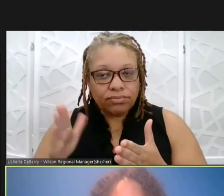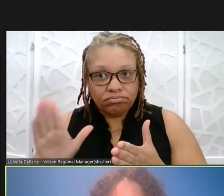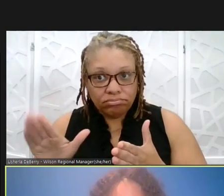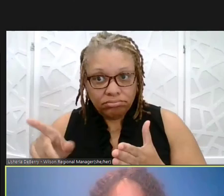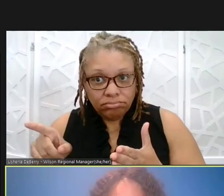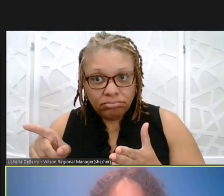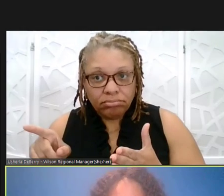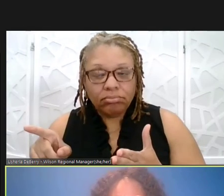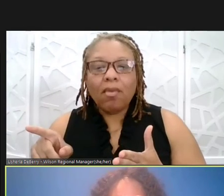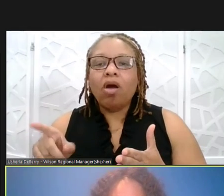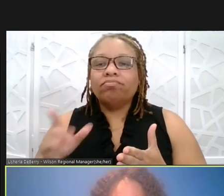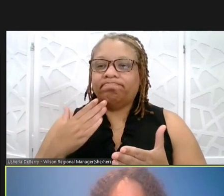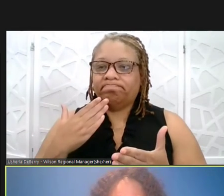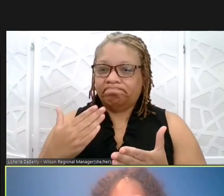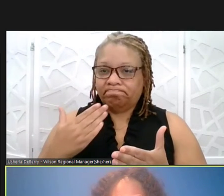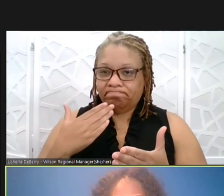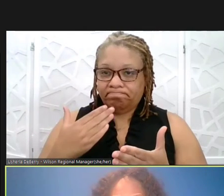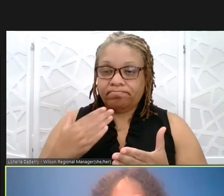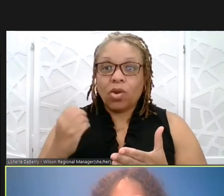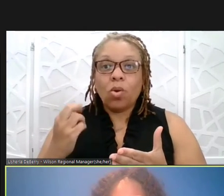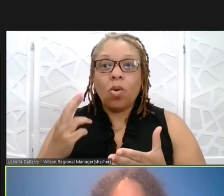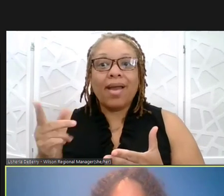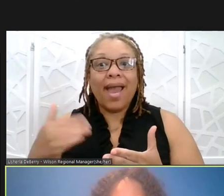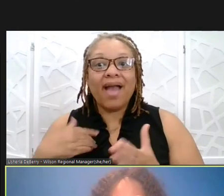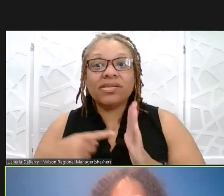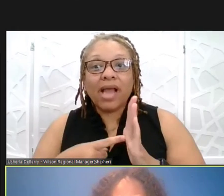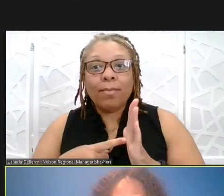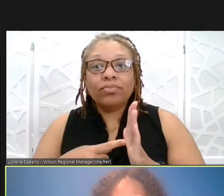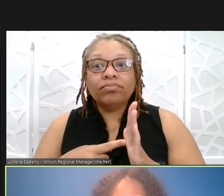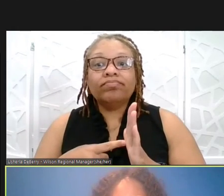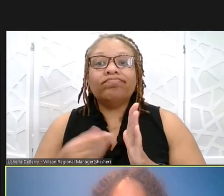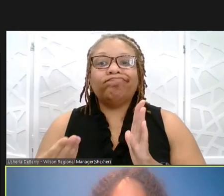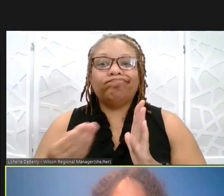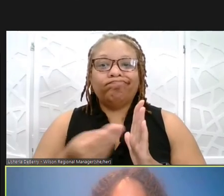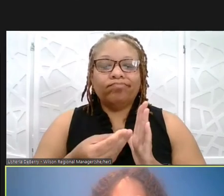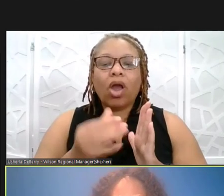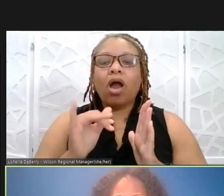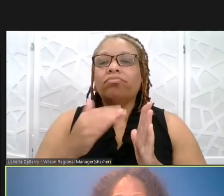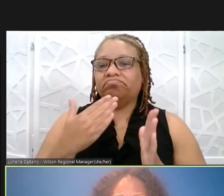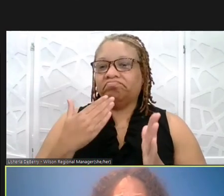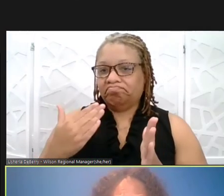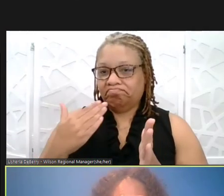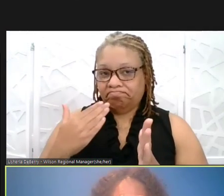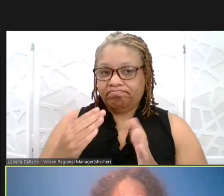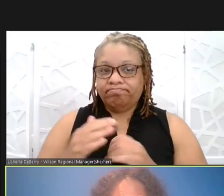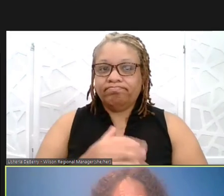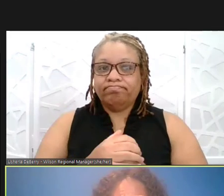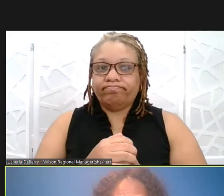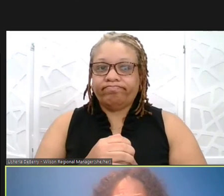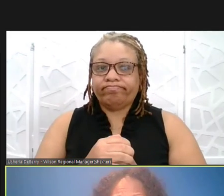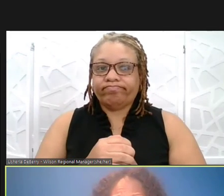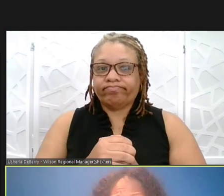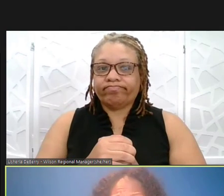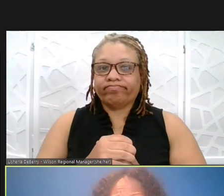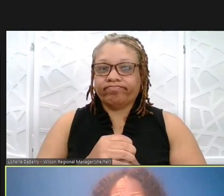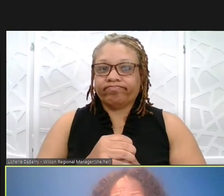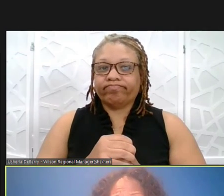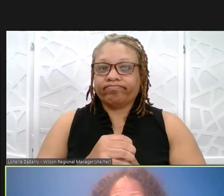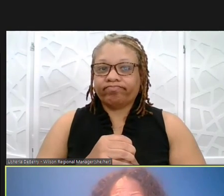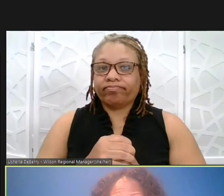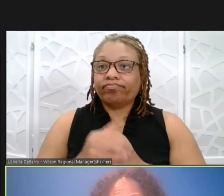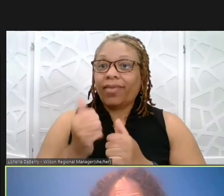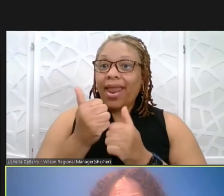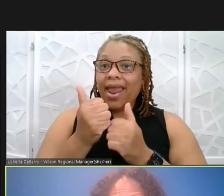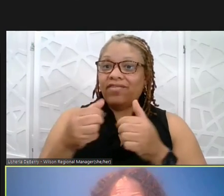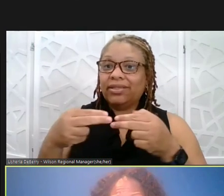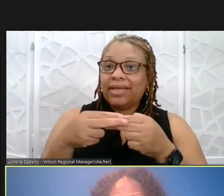any kind of description in your verbal responses. If you have any examples, it'd be great to be able to give